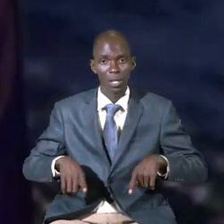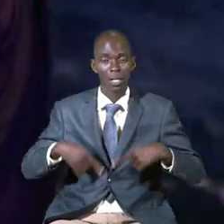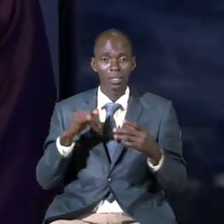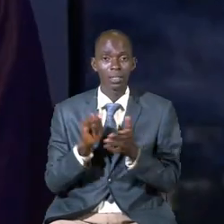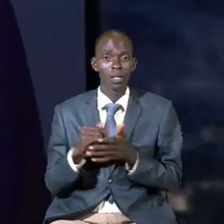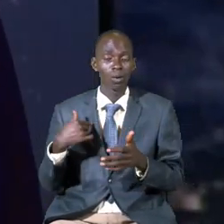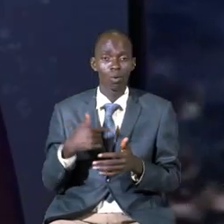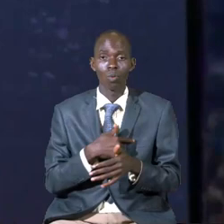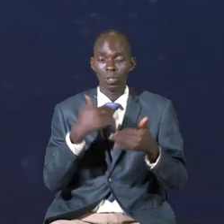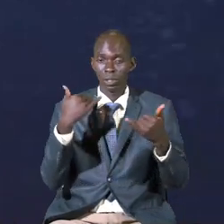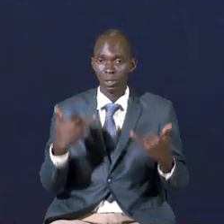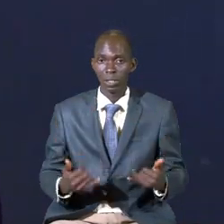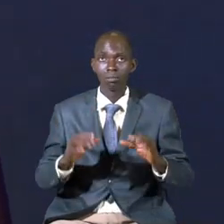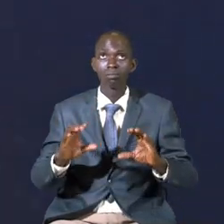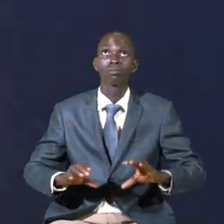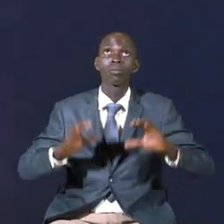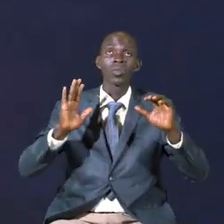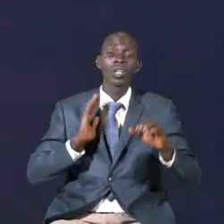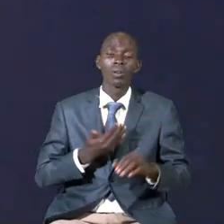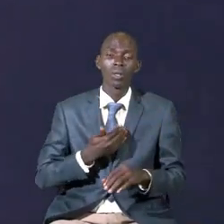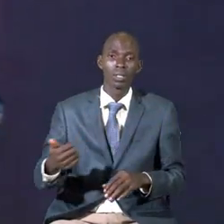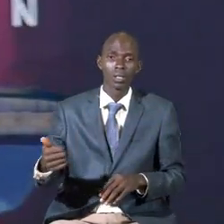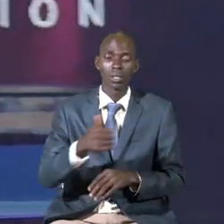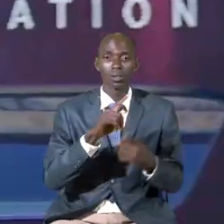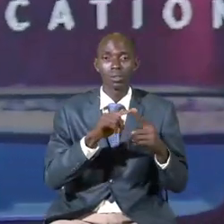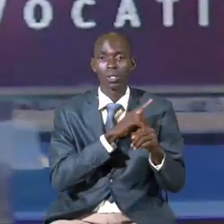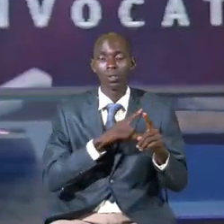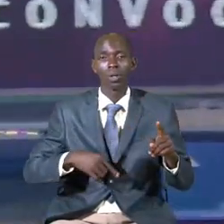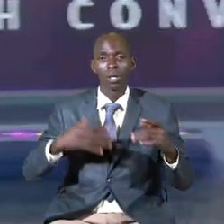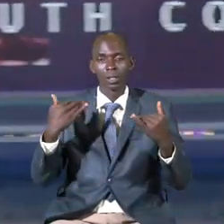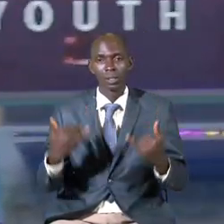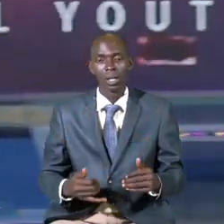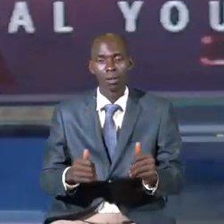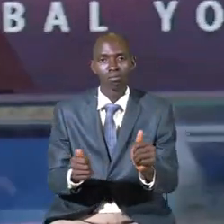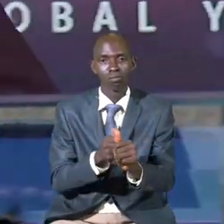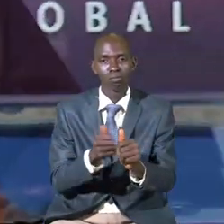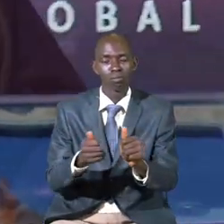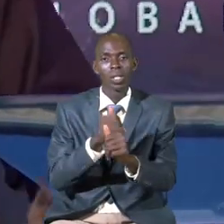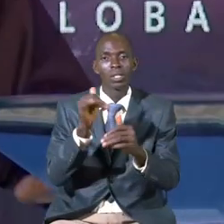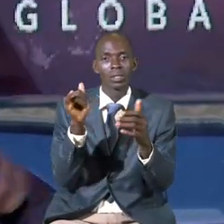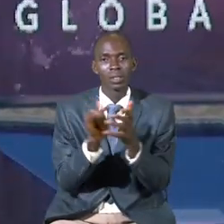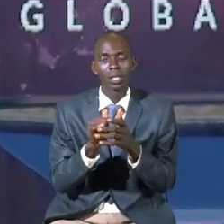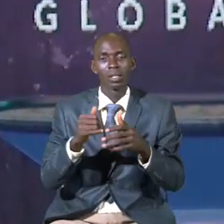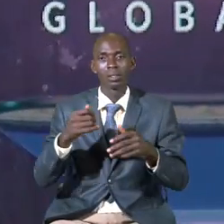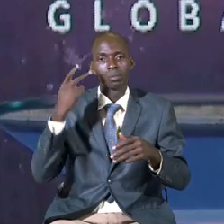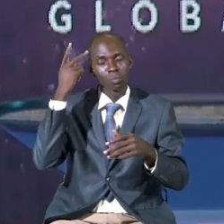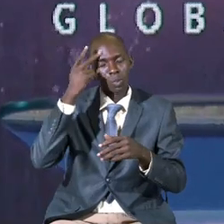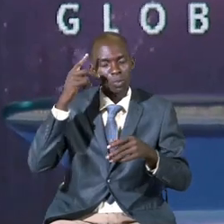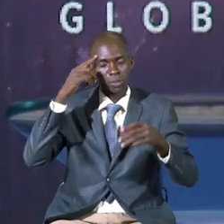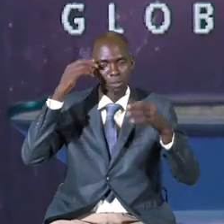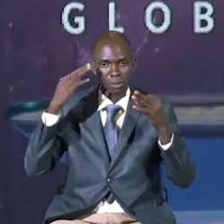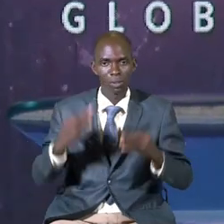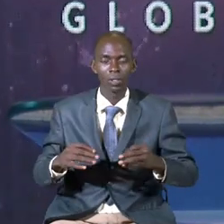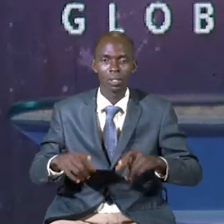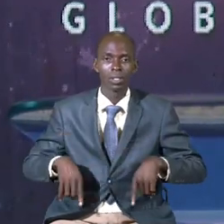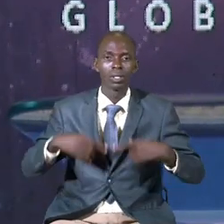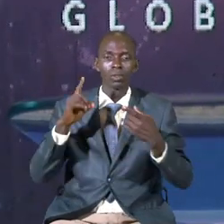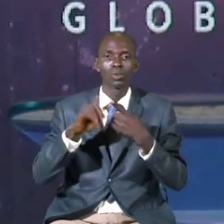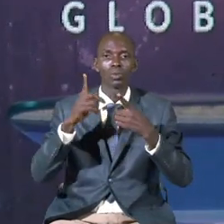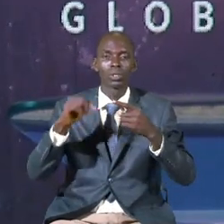we're pursuing the purpose driven life to the peak to the very big and the lord